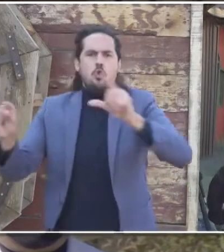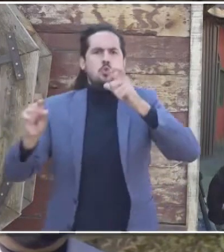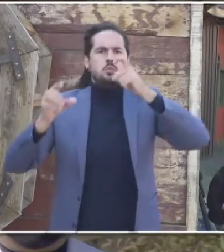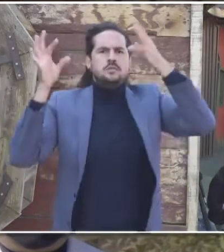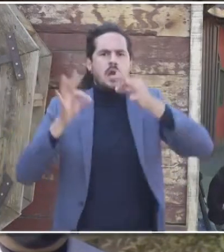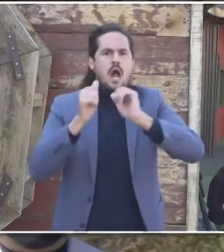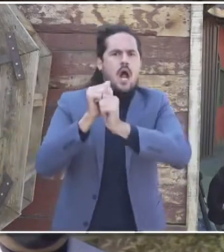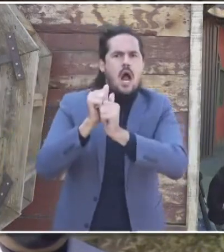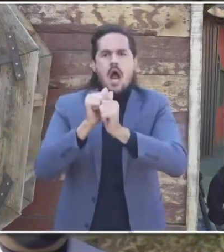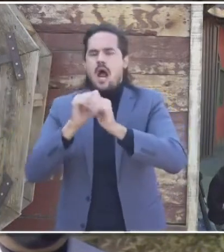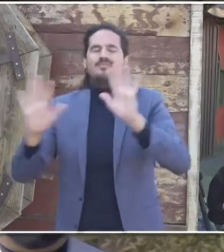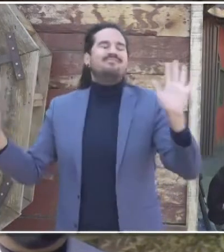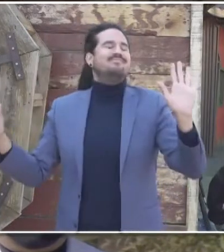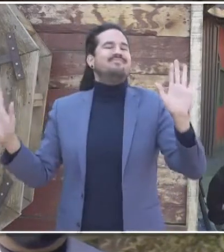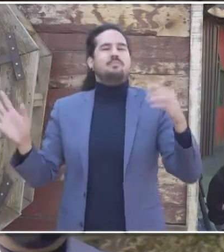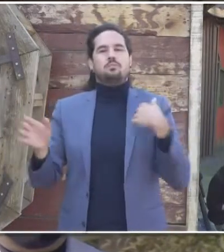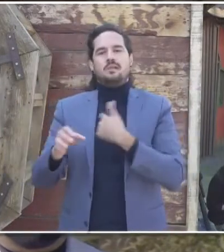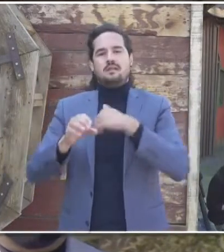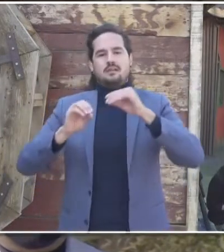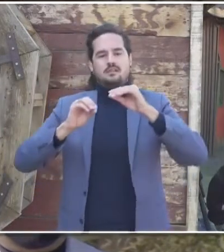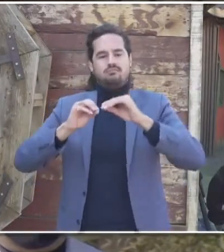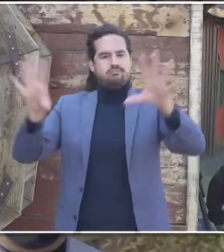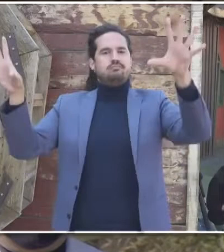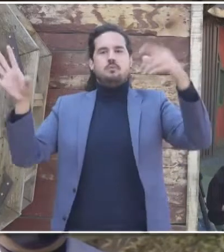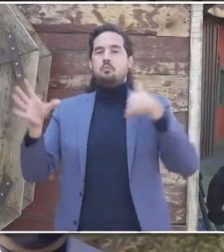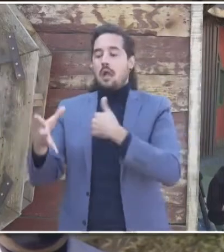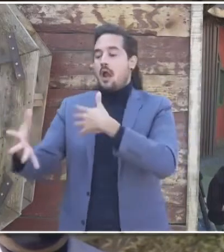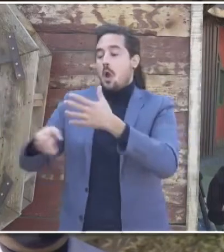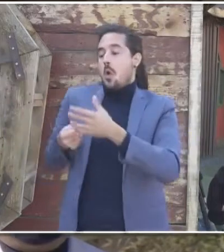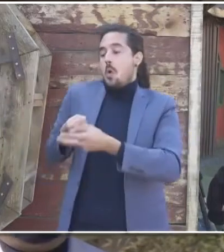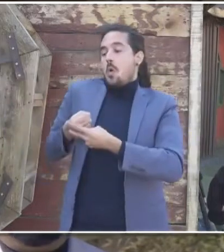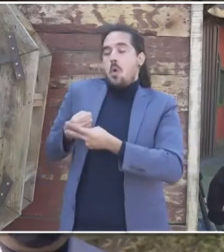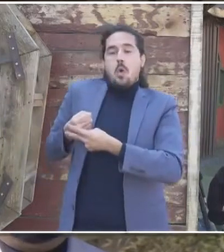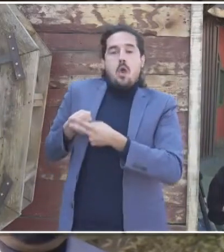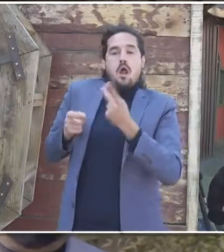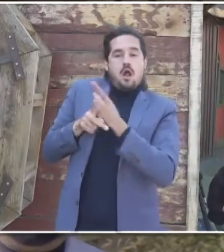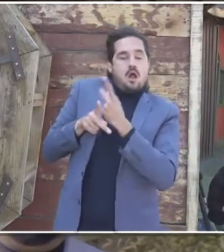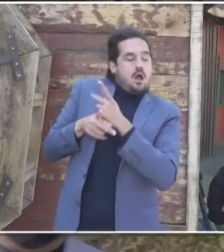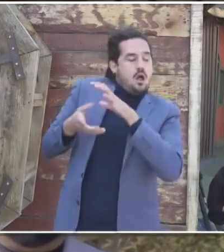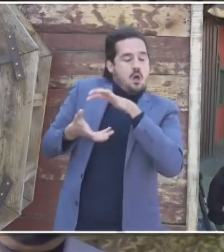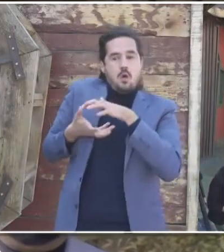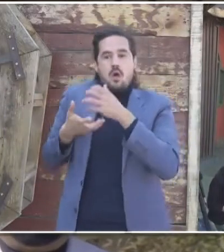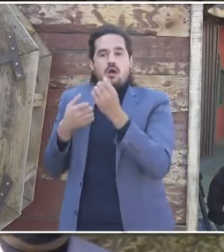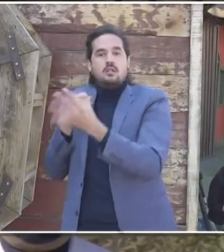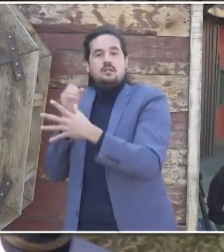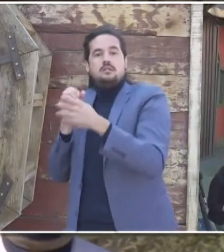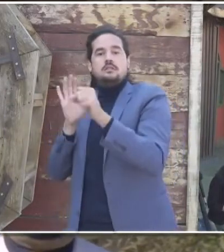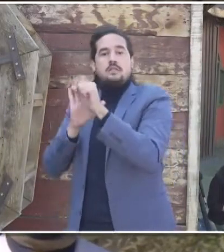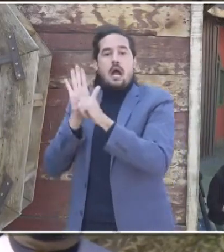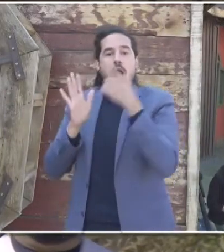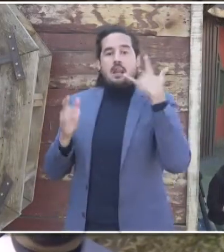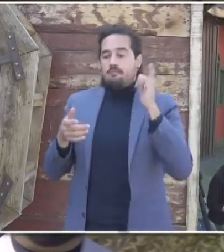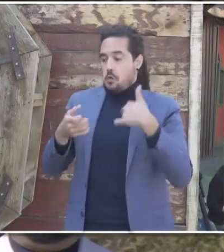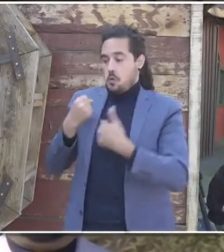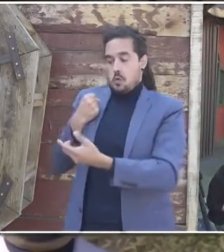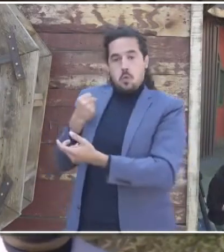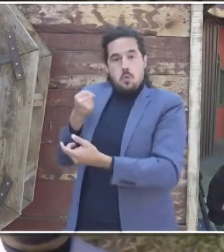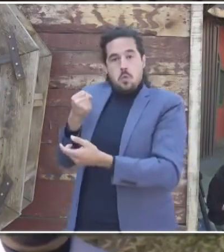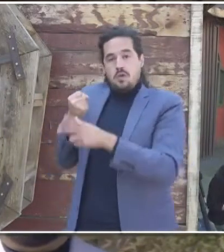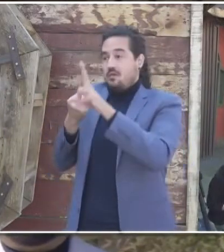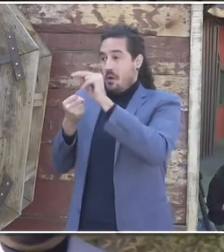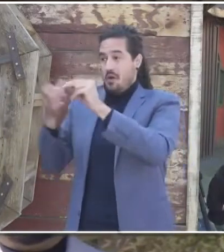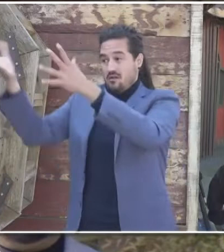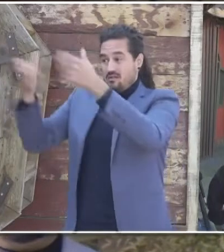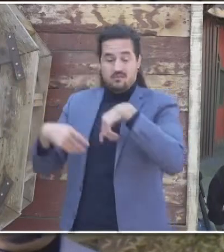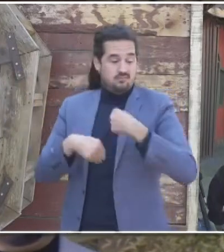vial in any warehouse. The state of California does not have any vaccine. We are part of a distribution strategy